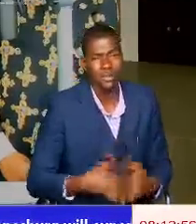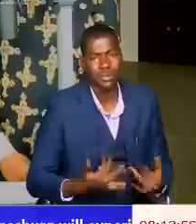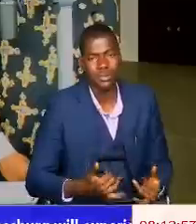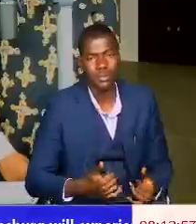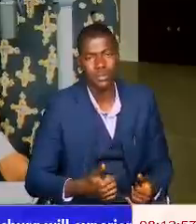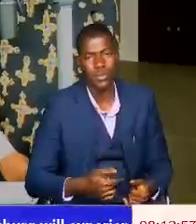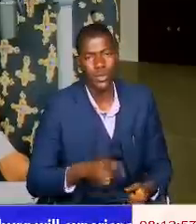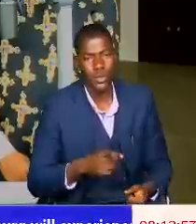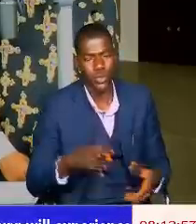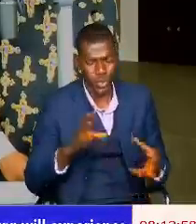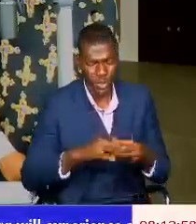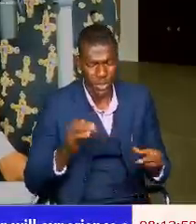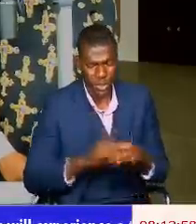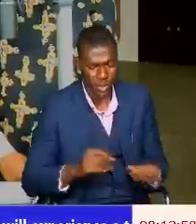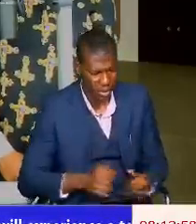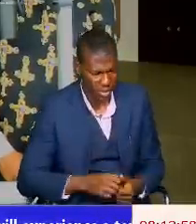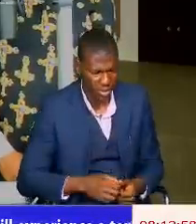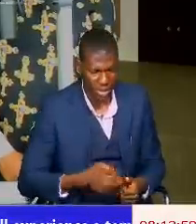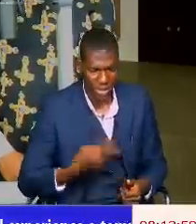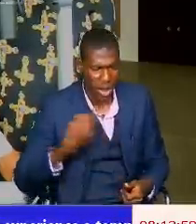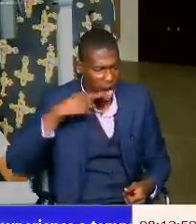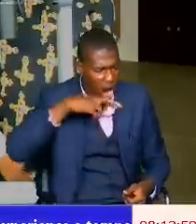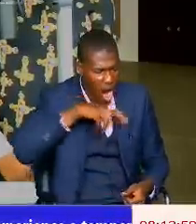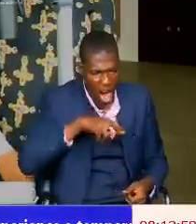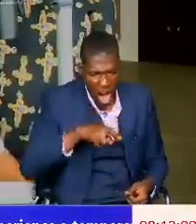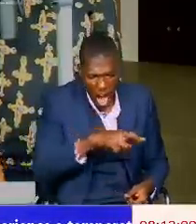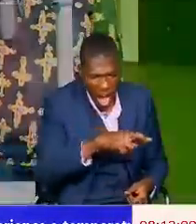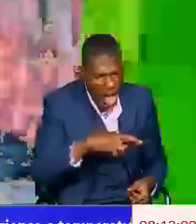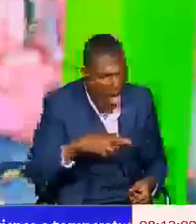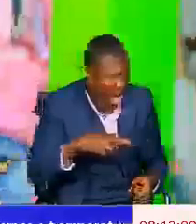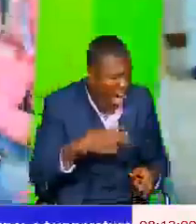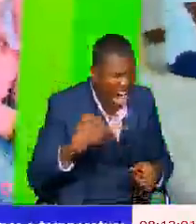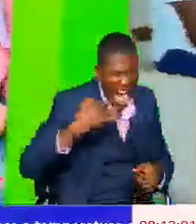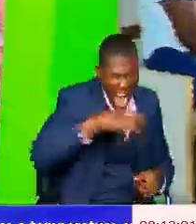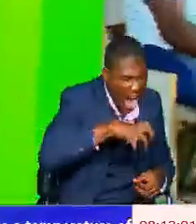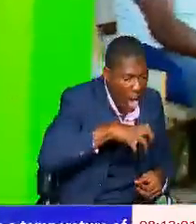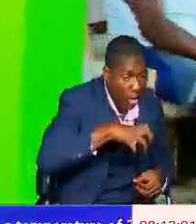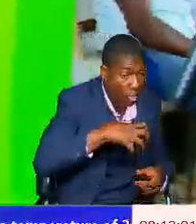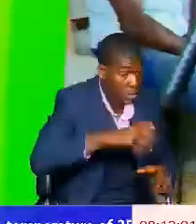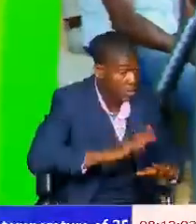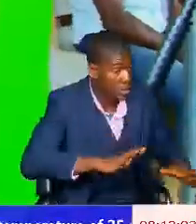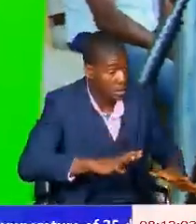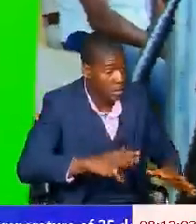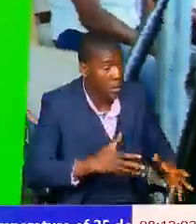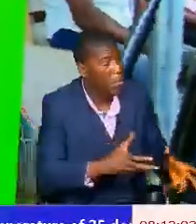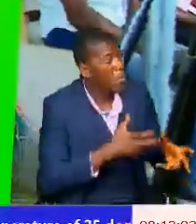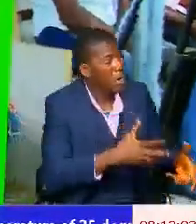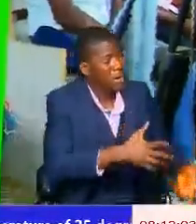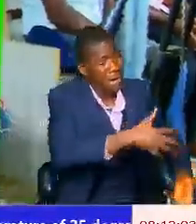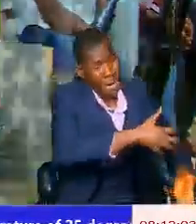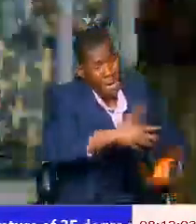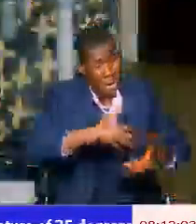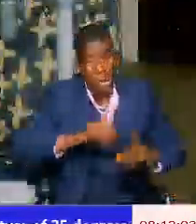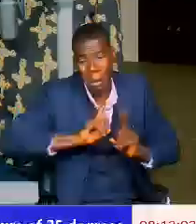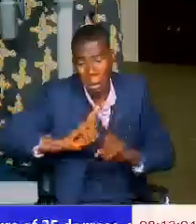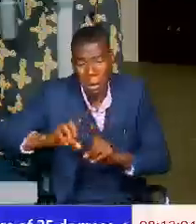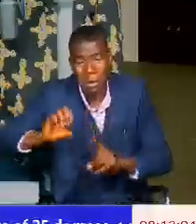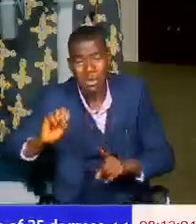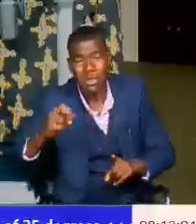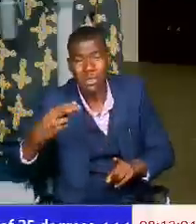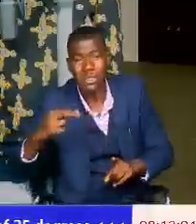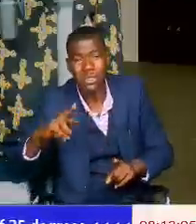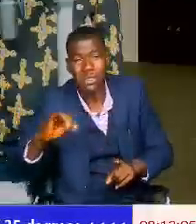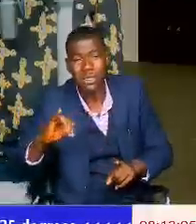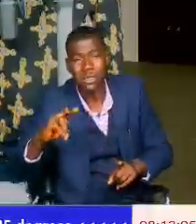You say snake bite your snake bite your pekin. You won't carry and go shrine. They say chief priest day